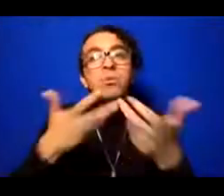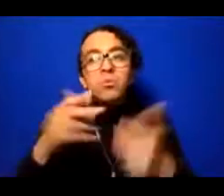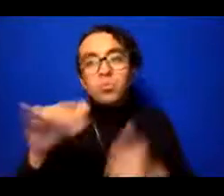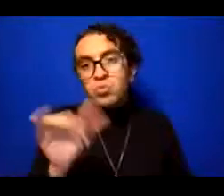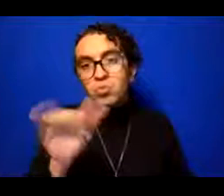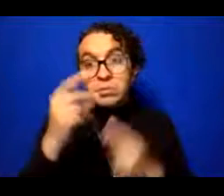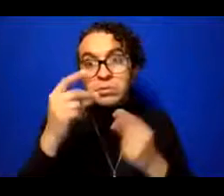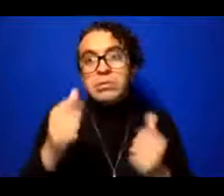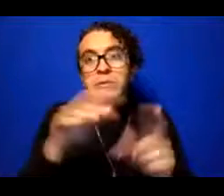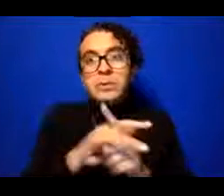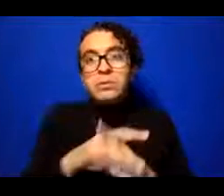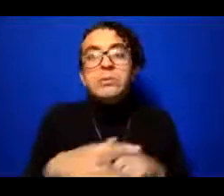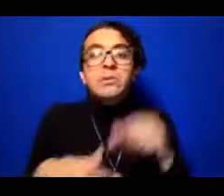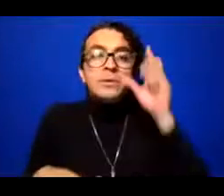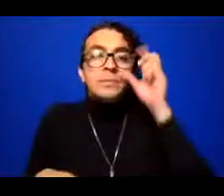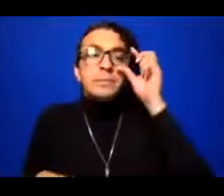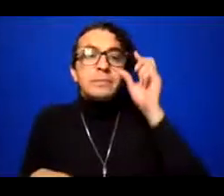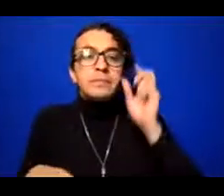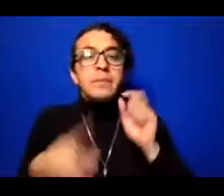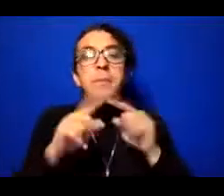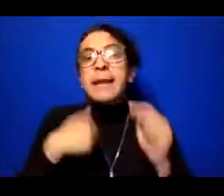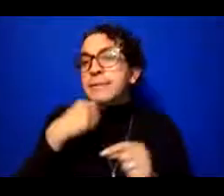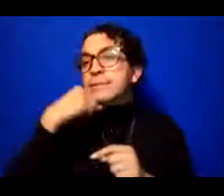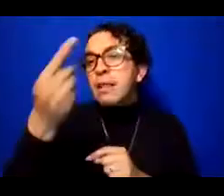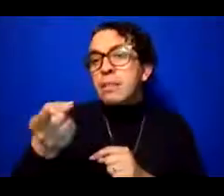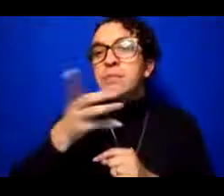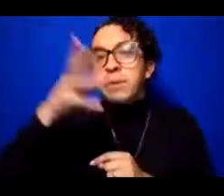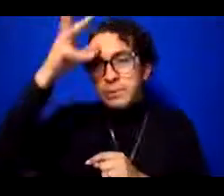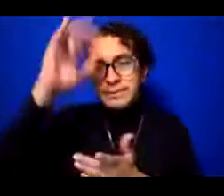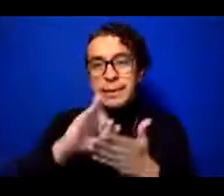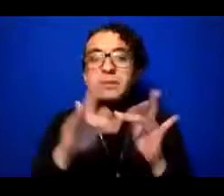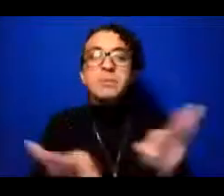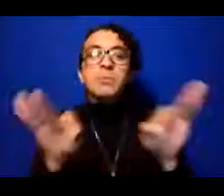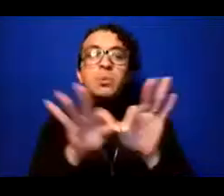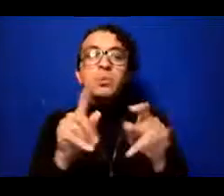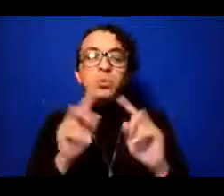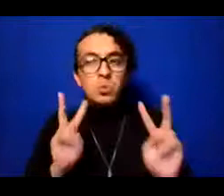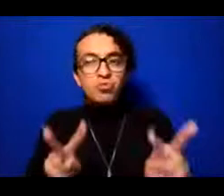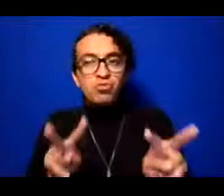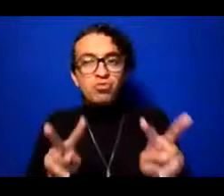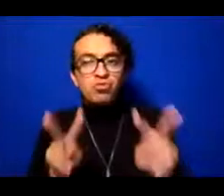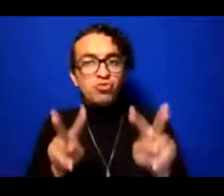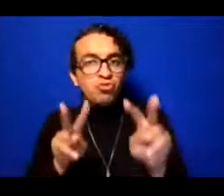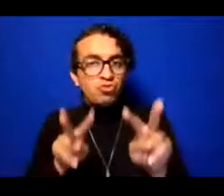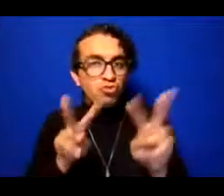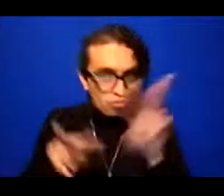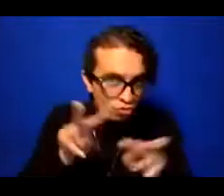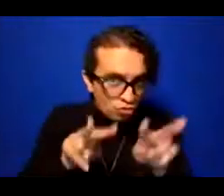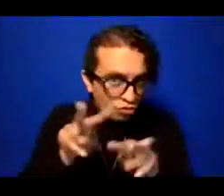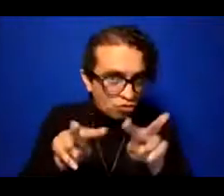occur pretty quickly. But I tell parents that this is an important thing to just watch out for, because all drugs